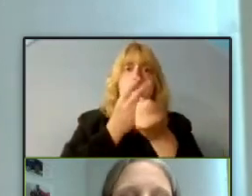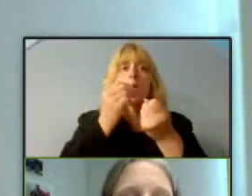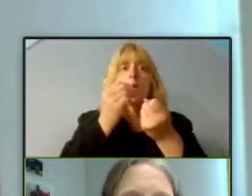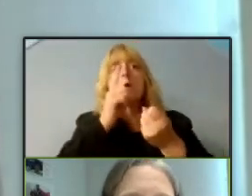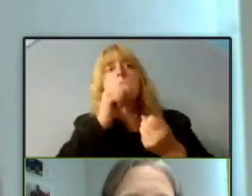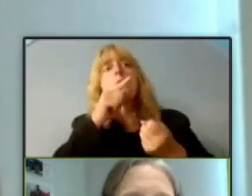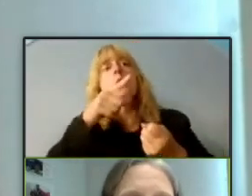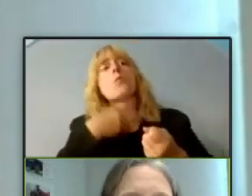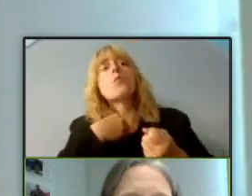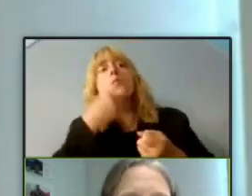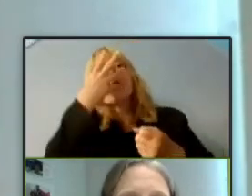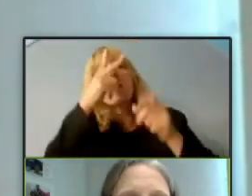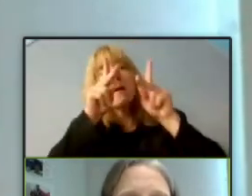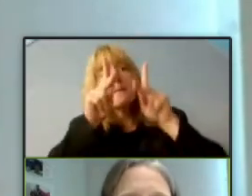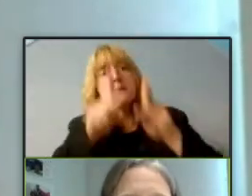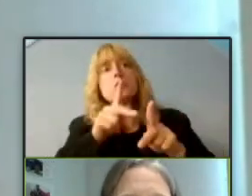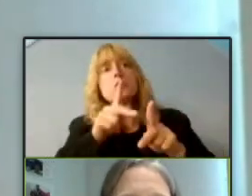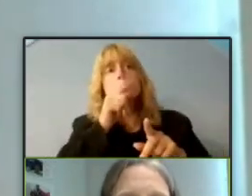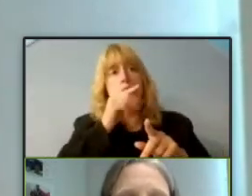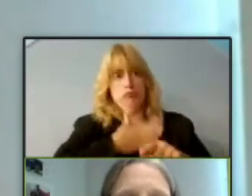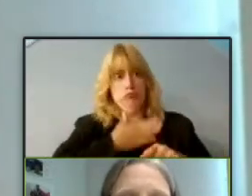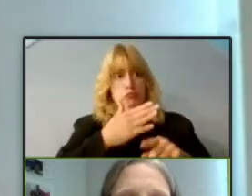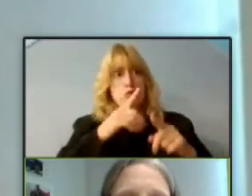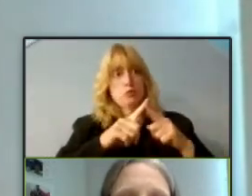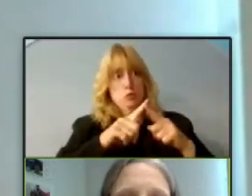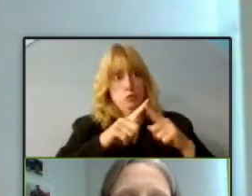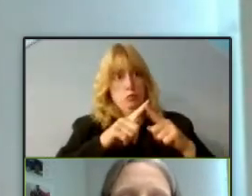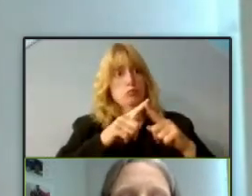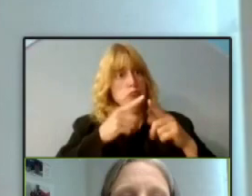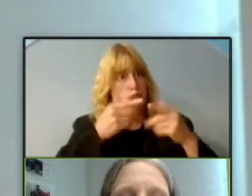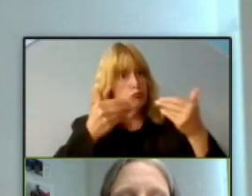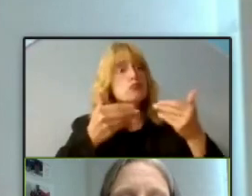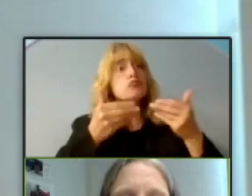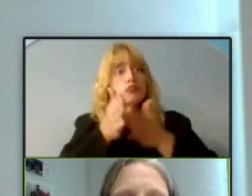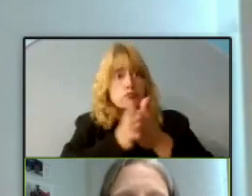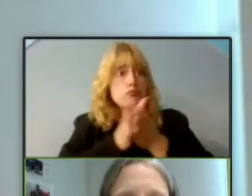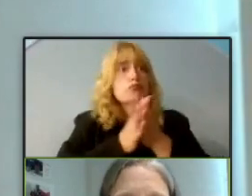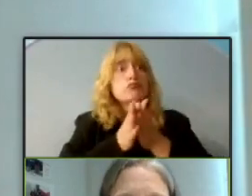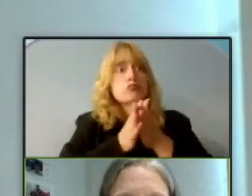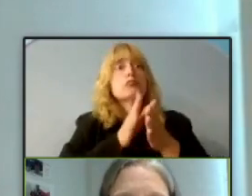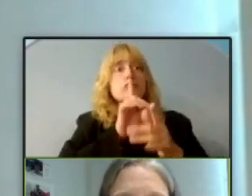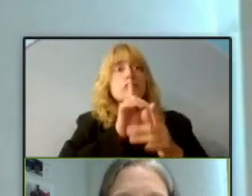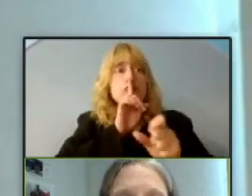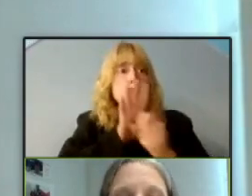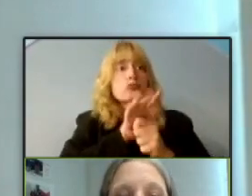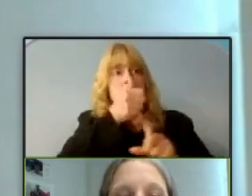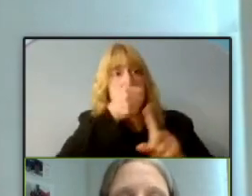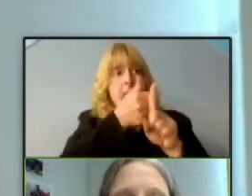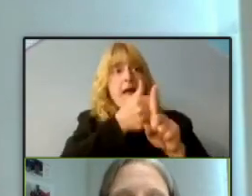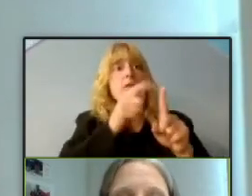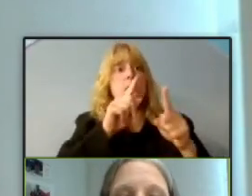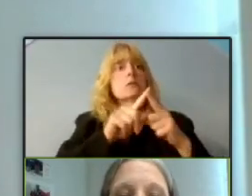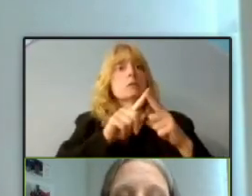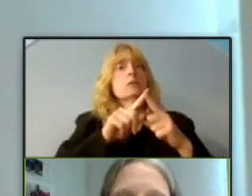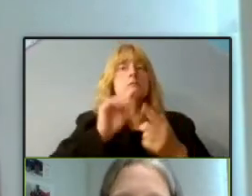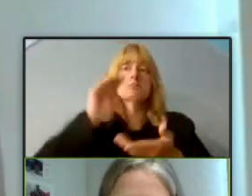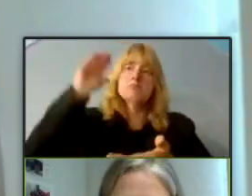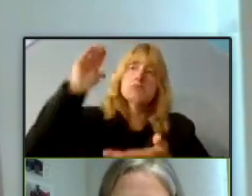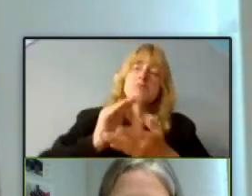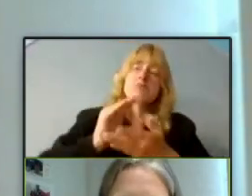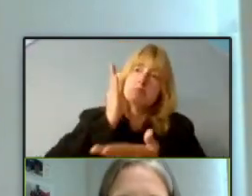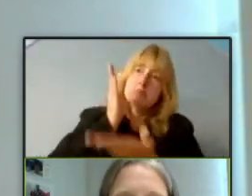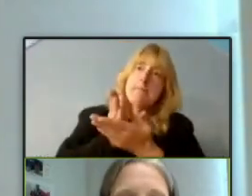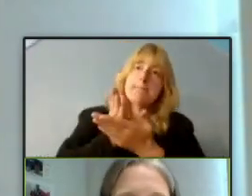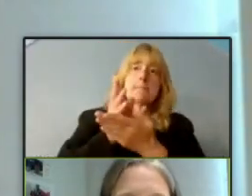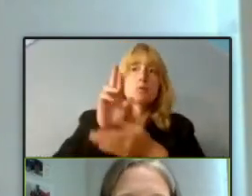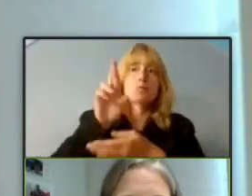accountable that is willing to take the step to dedicate themselves to anti-racism, as